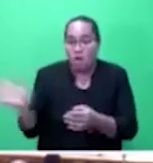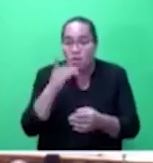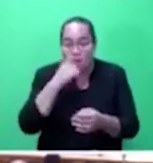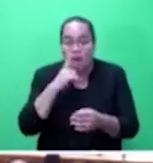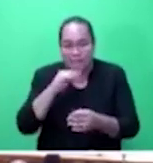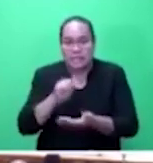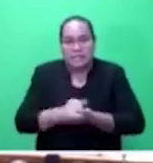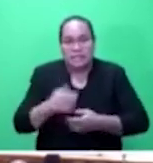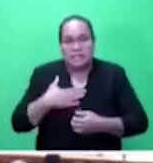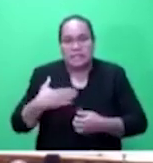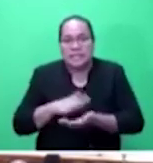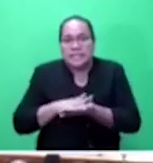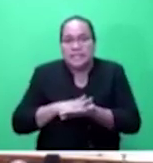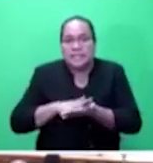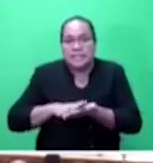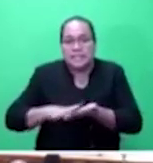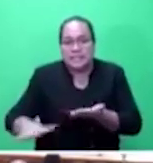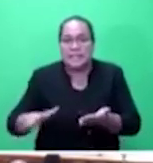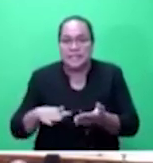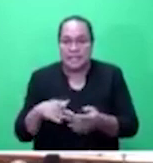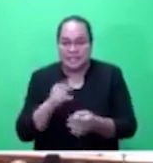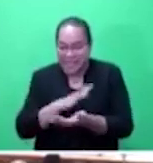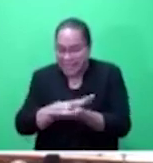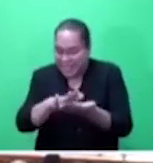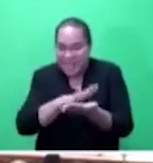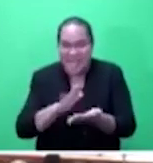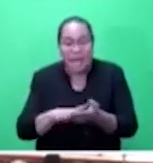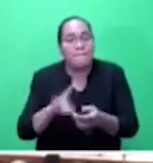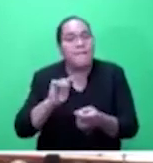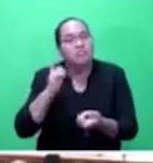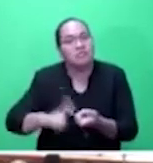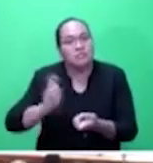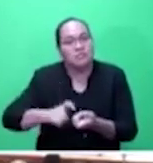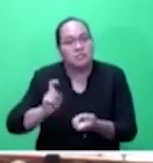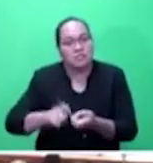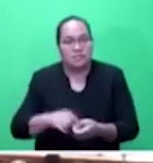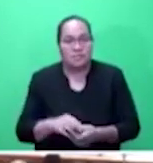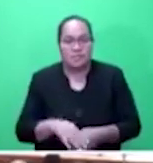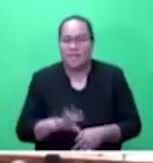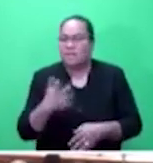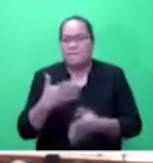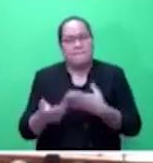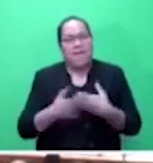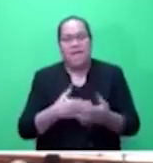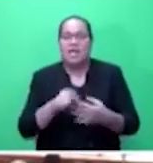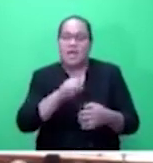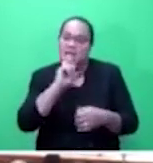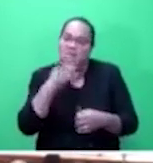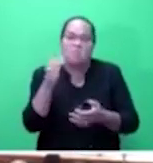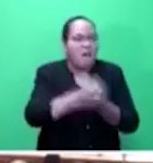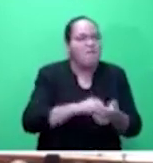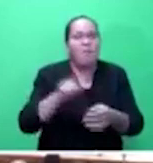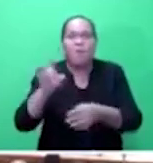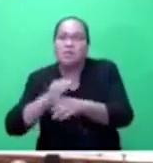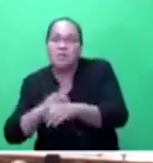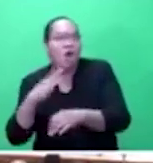healthy levels at as low cost as possible, regardless of where they're treated or buy their own supplies from. So the private sector